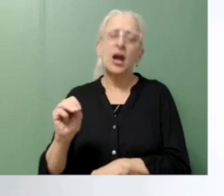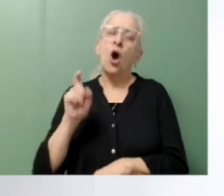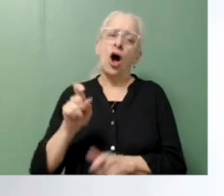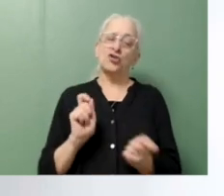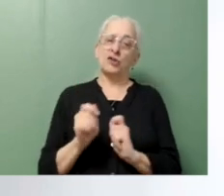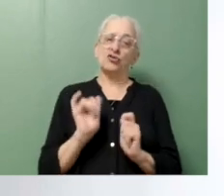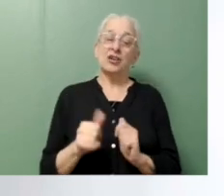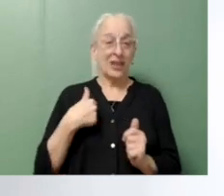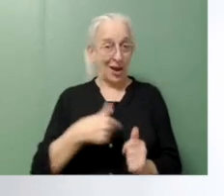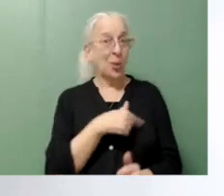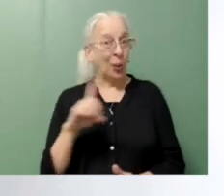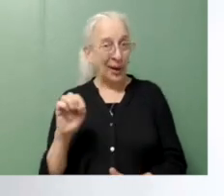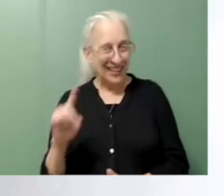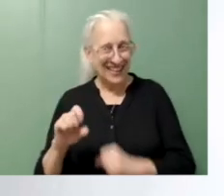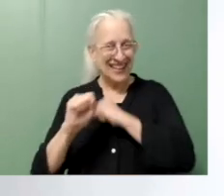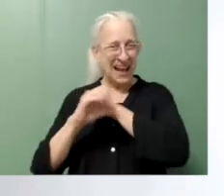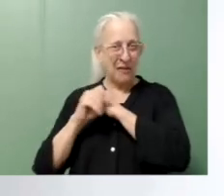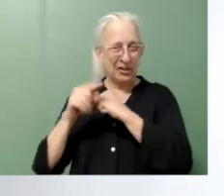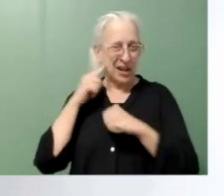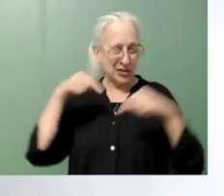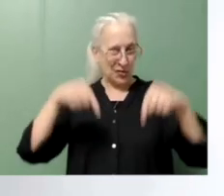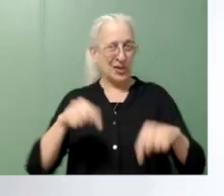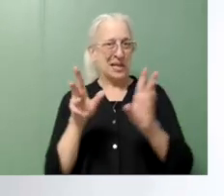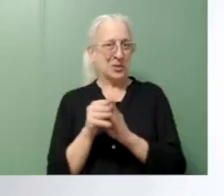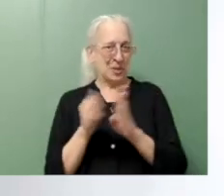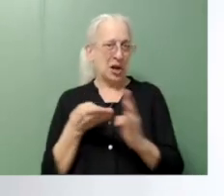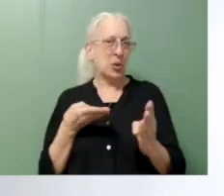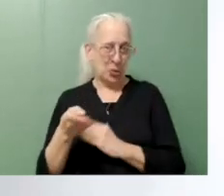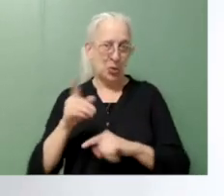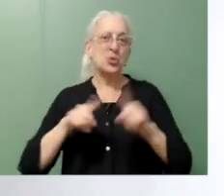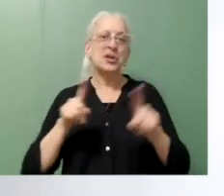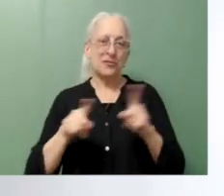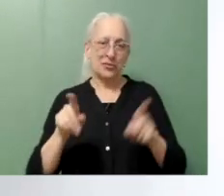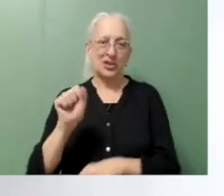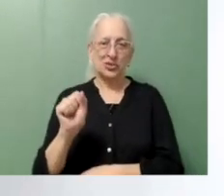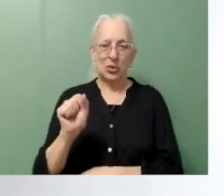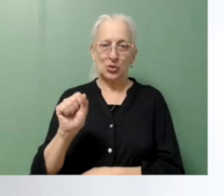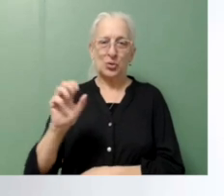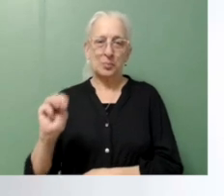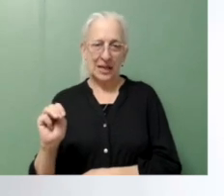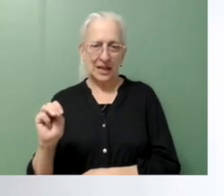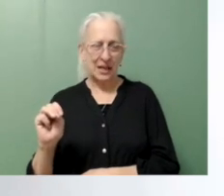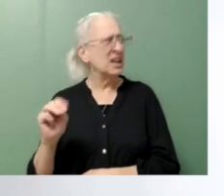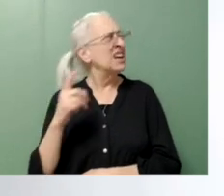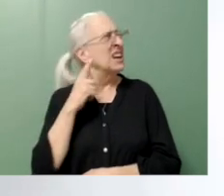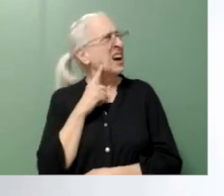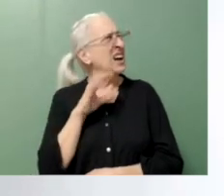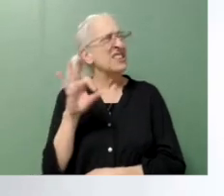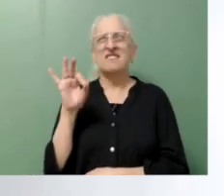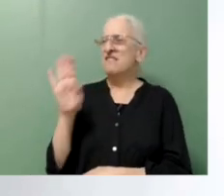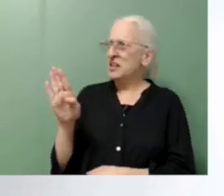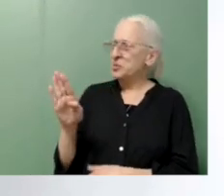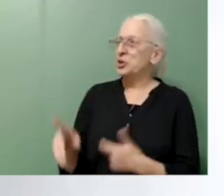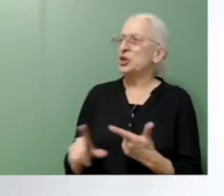advertised for this meeting through various CARB social media channels. I believe Facebook,